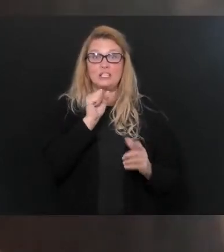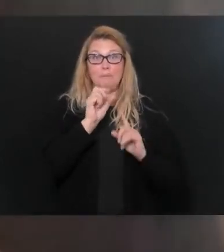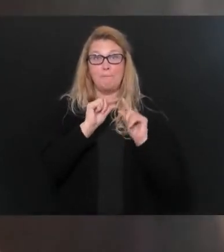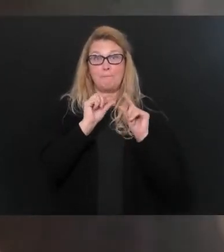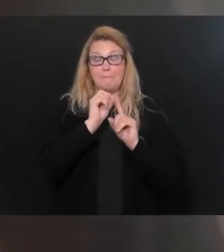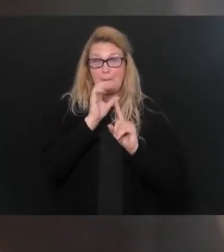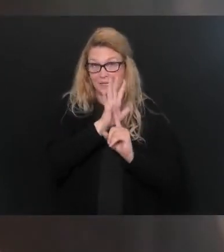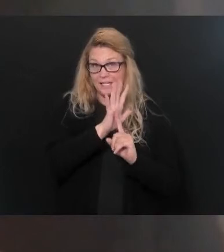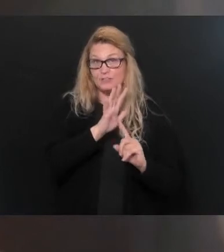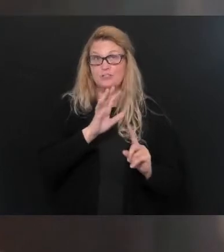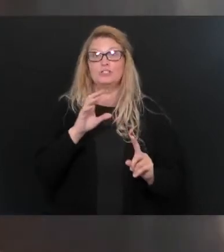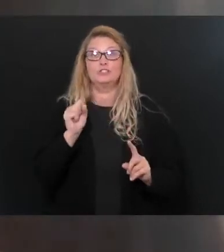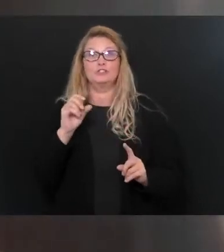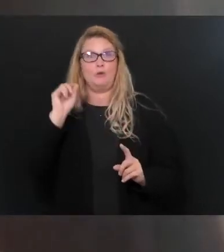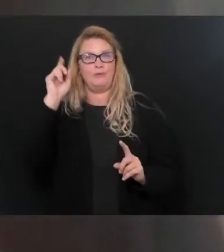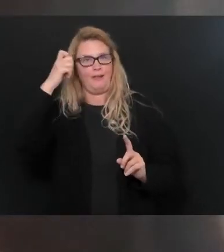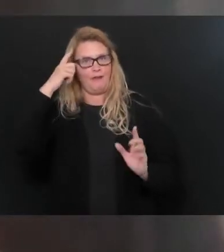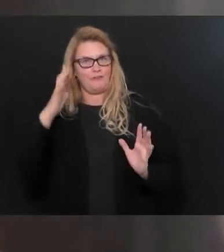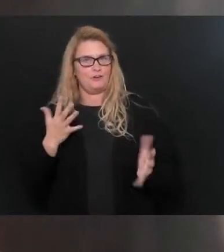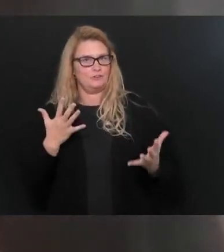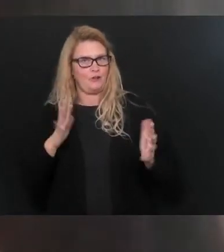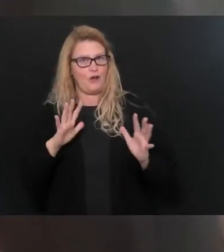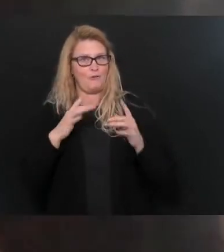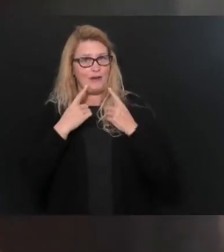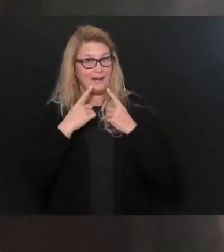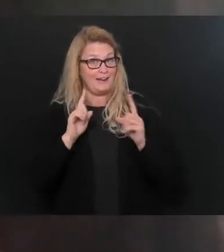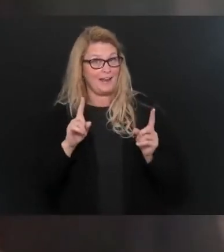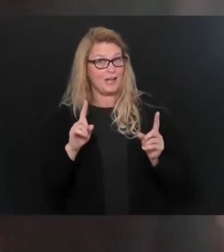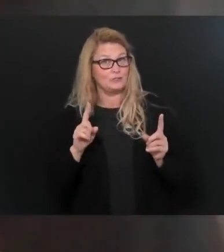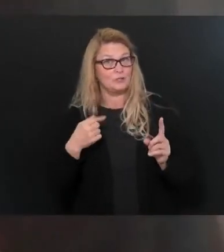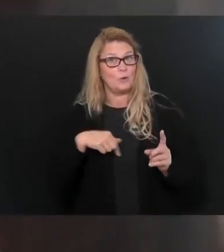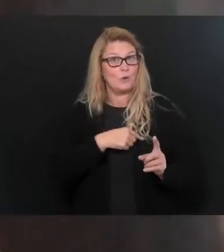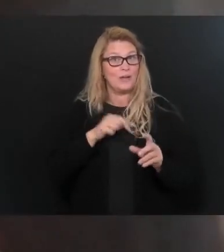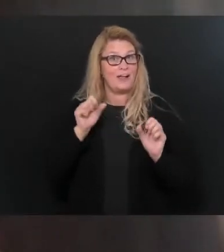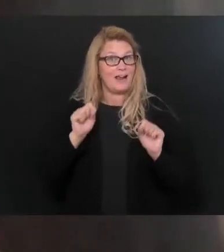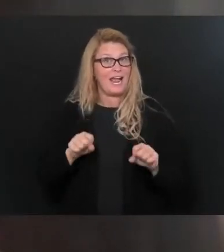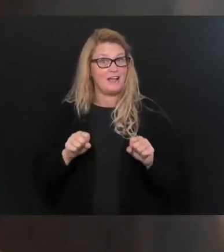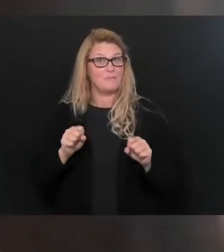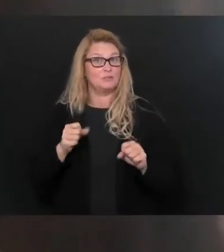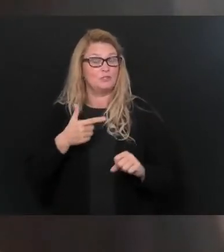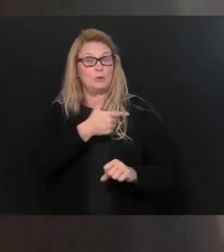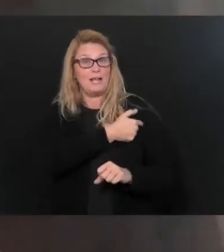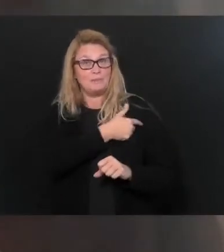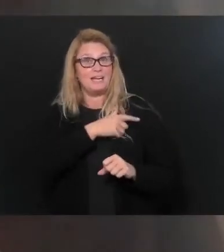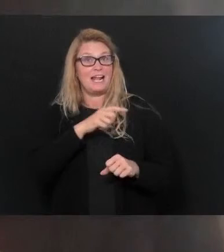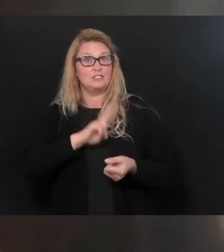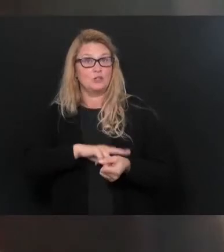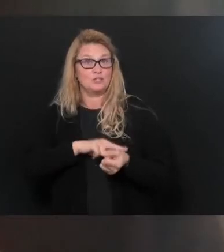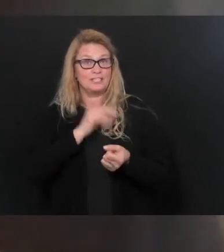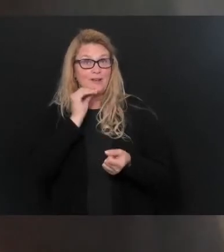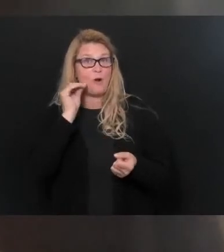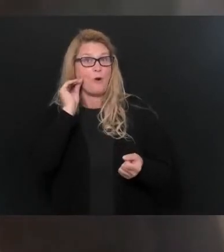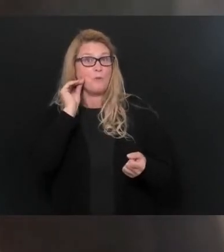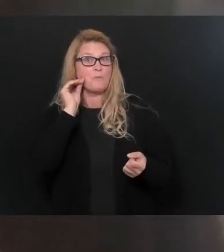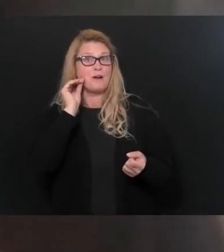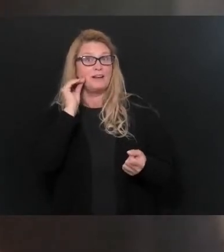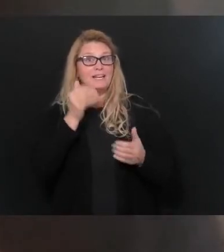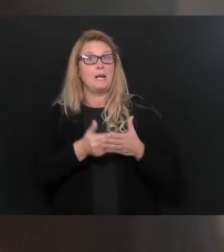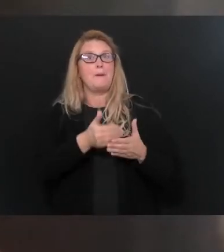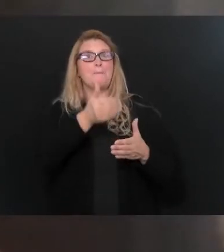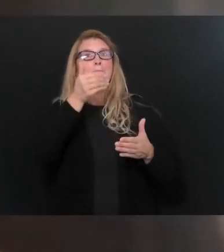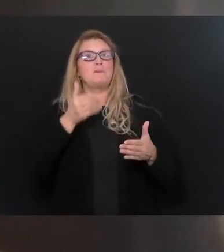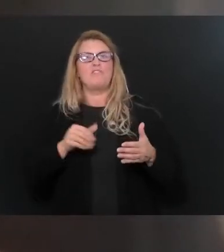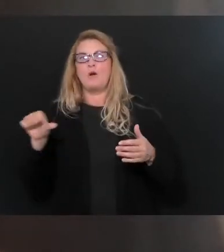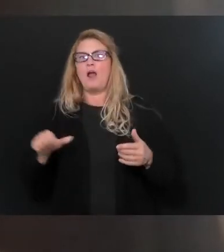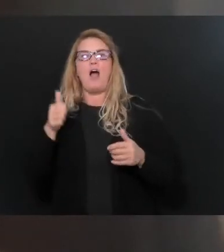at the governor's instruction, we have been able to immunize our nursing home population before any